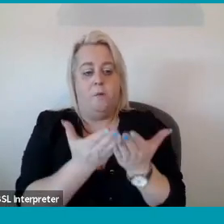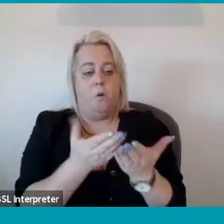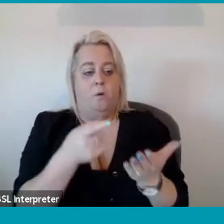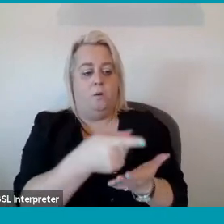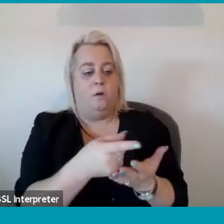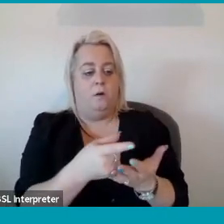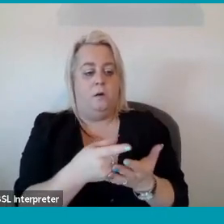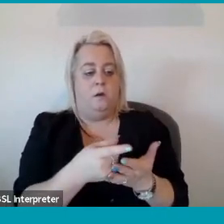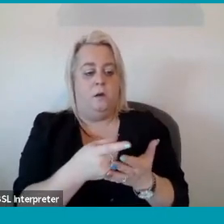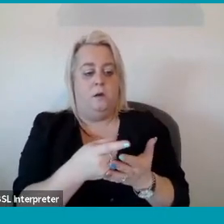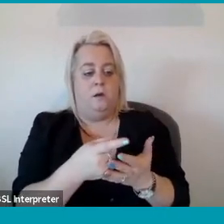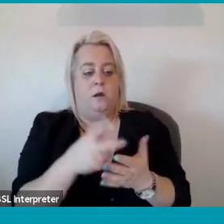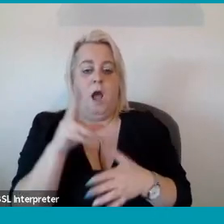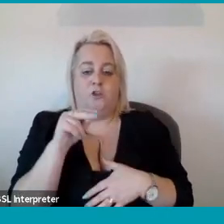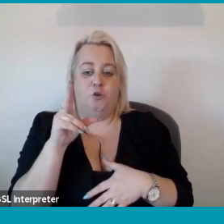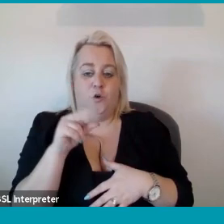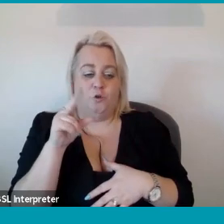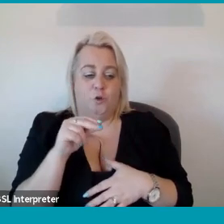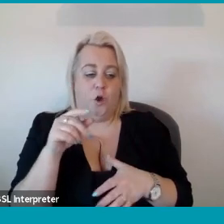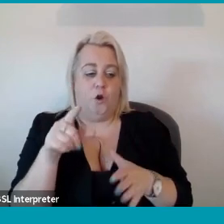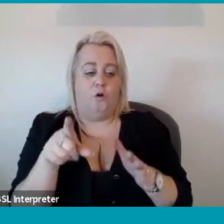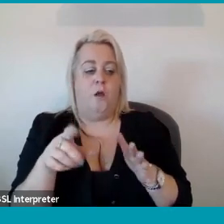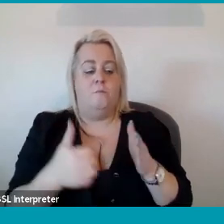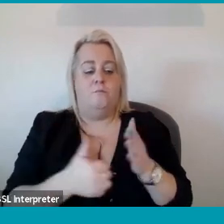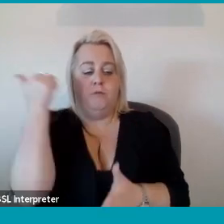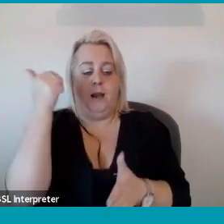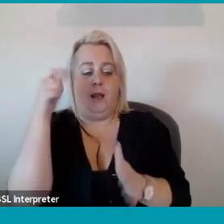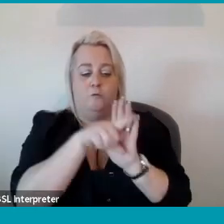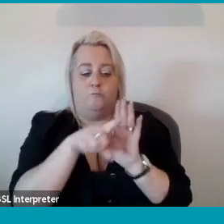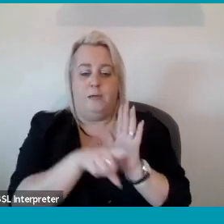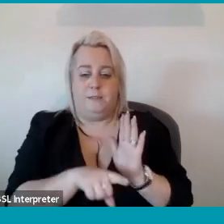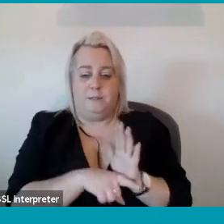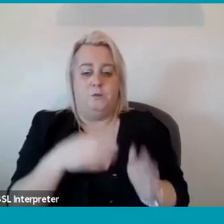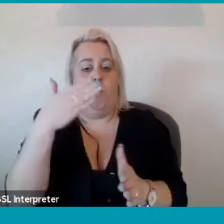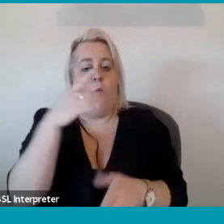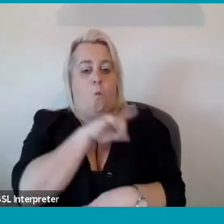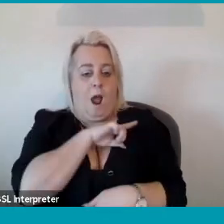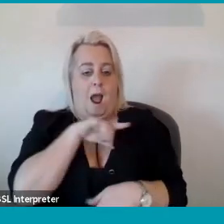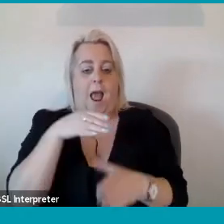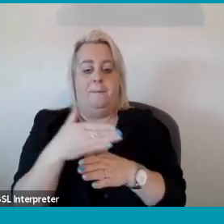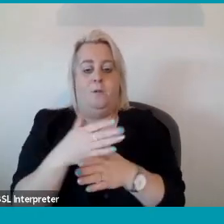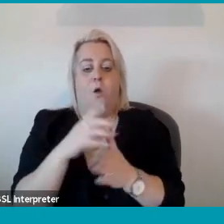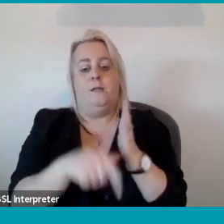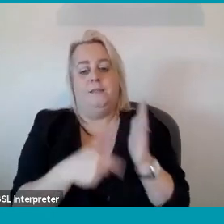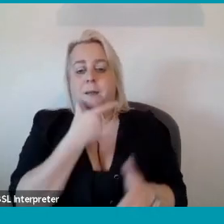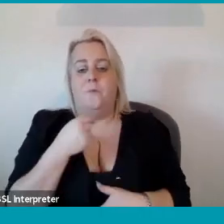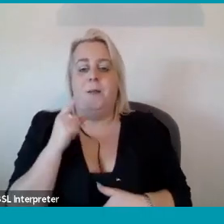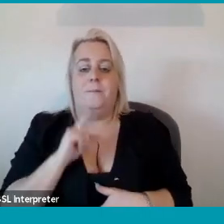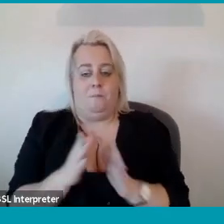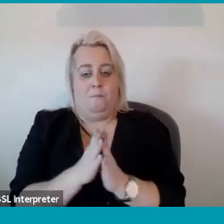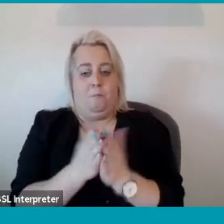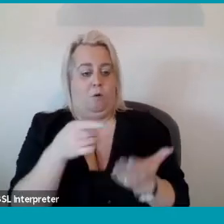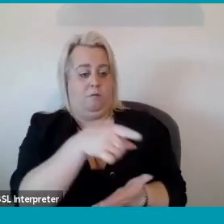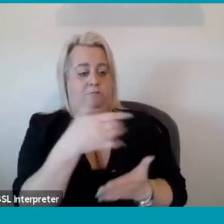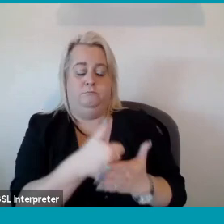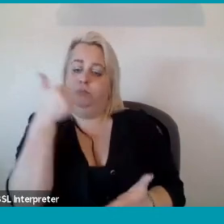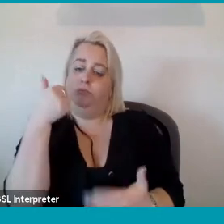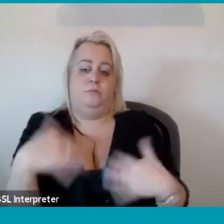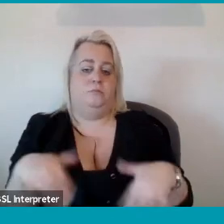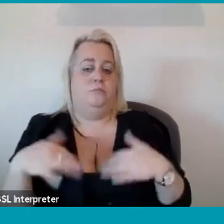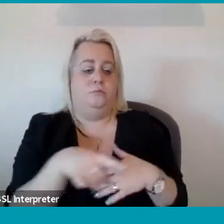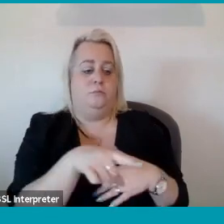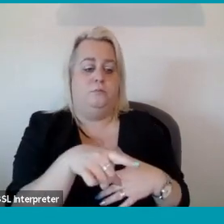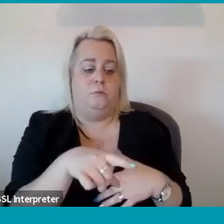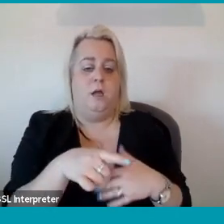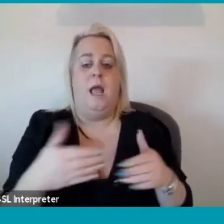disabled people. It's a very conversational book. It's not a heavy academic tone, but what it includes are all